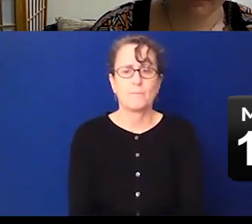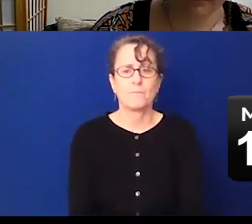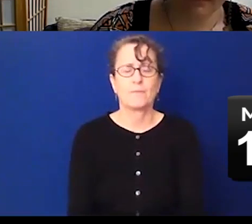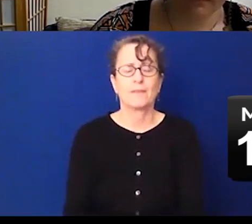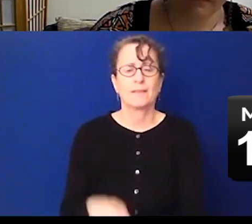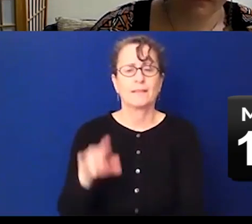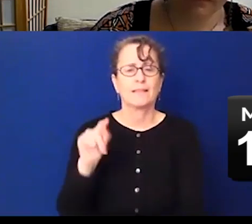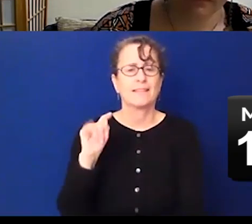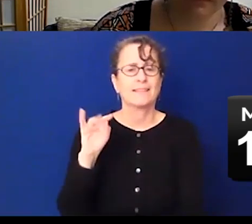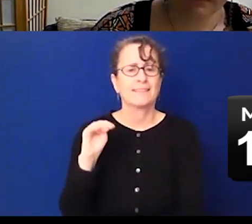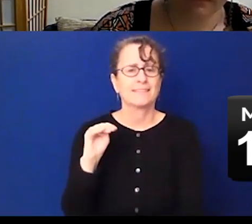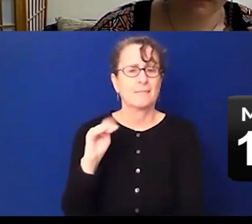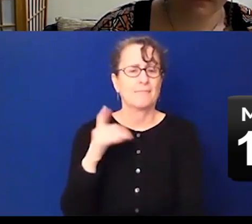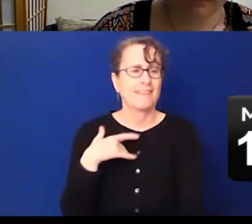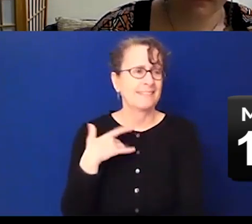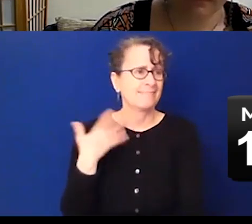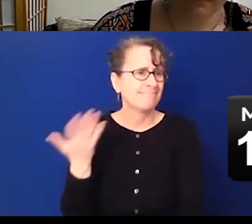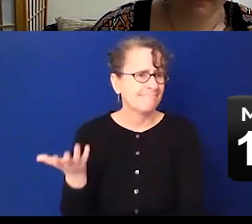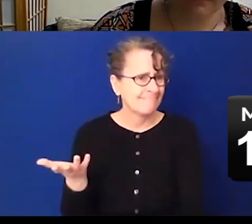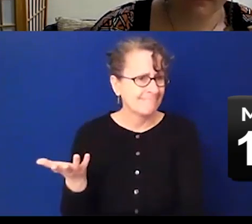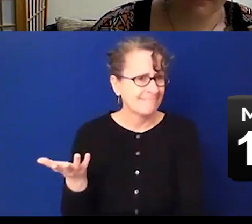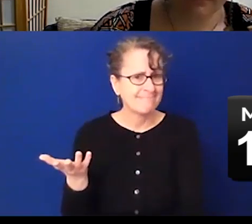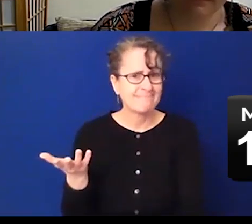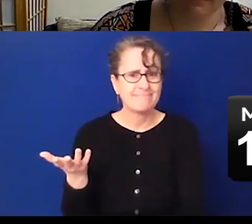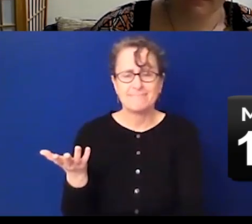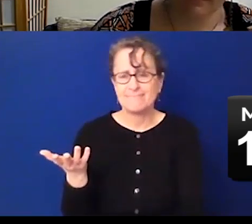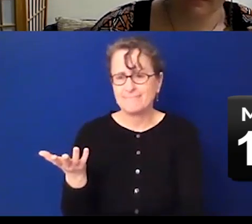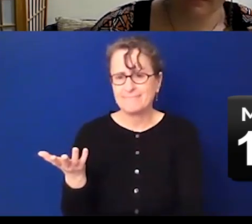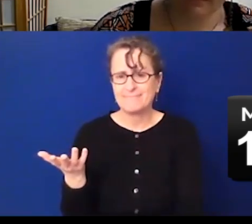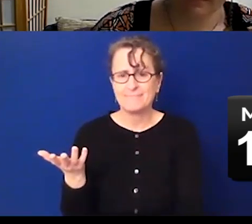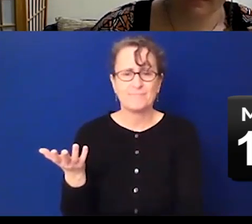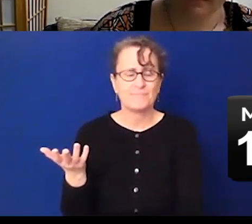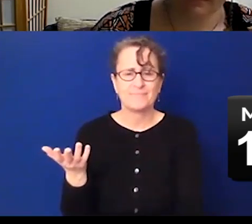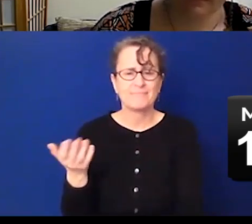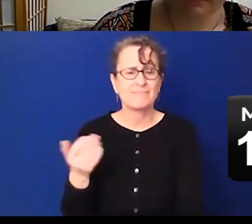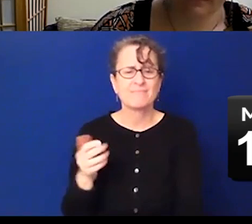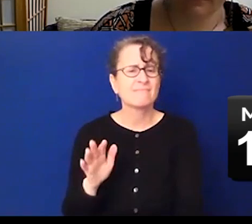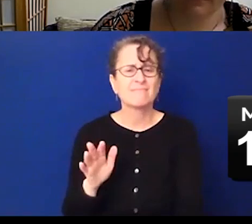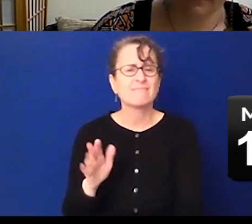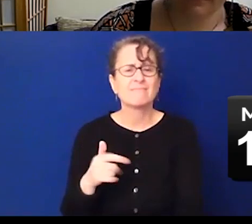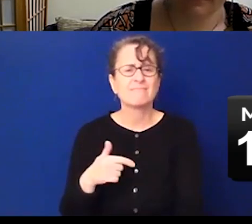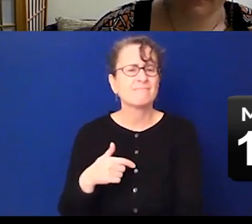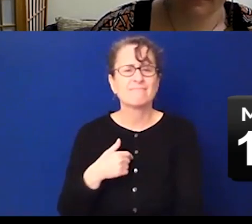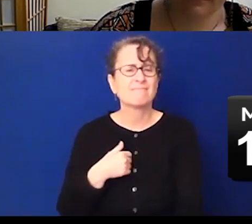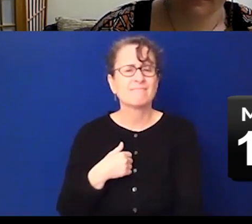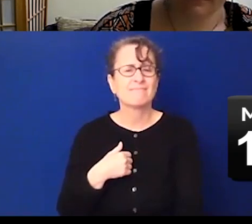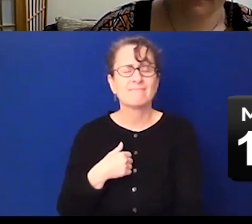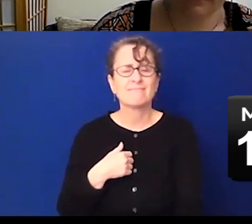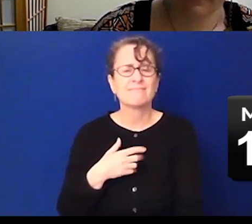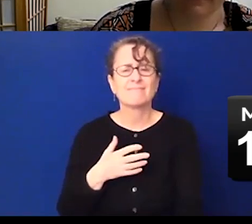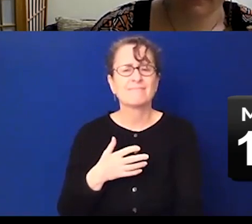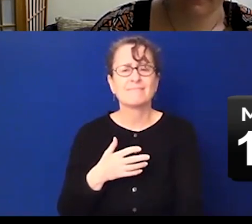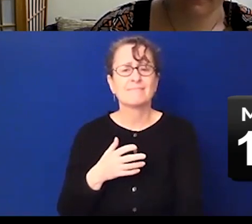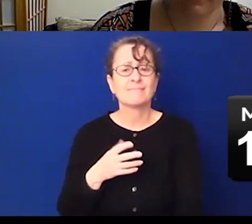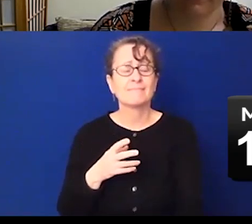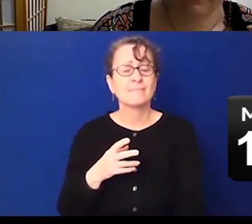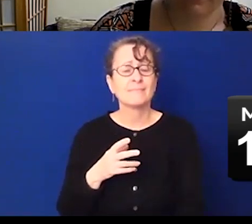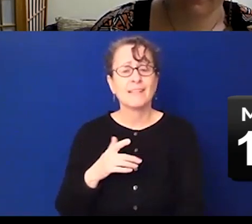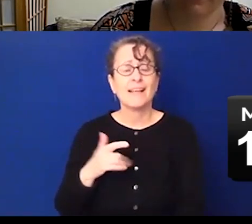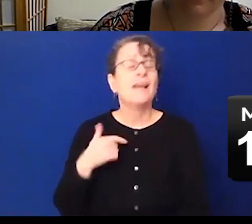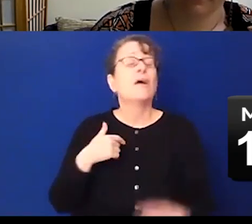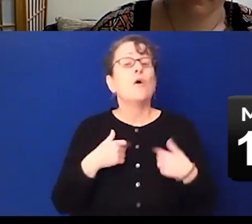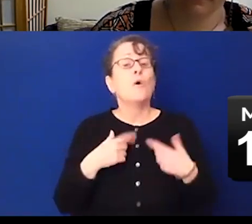value is it? You know, in reality, I am going to put my son to bed the next two nights. And that's how we